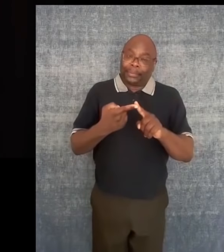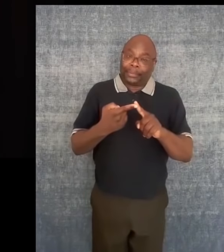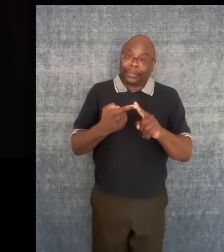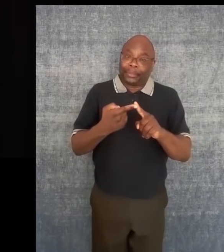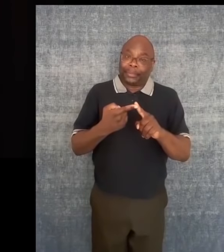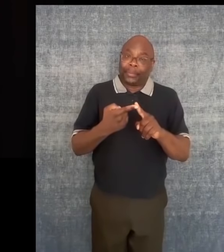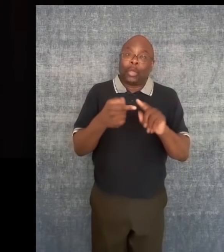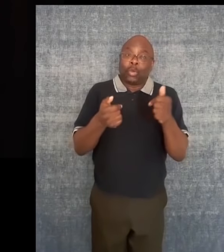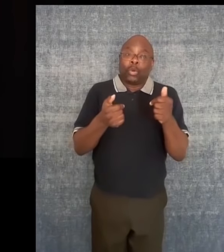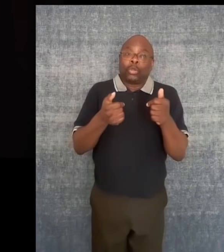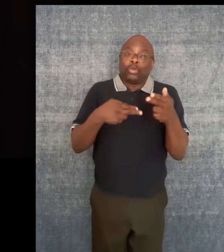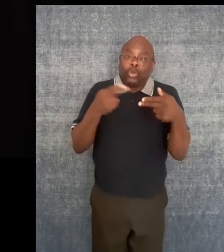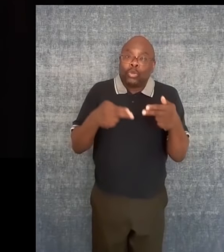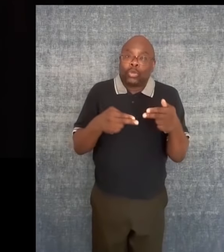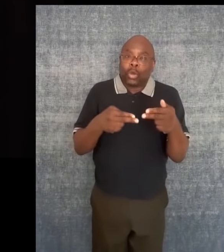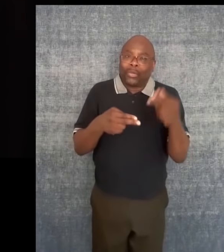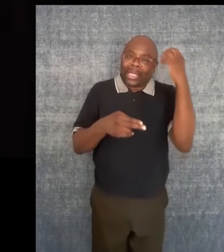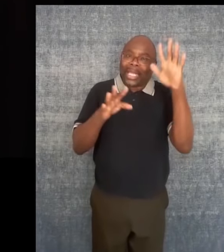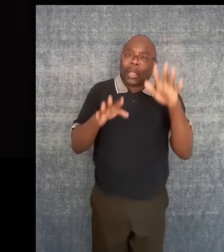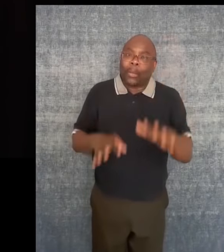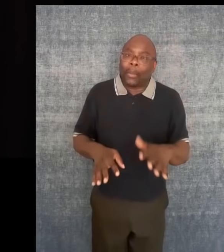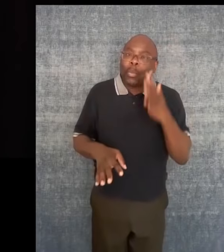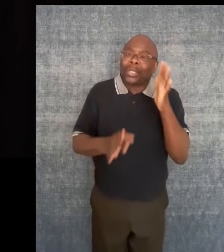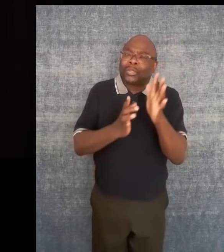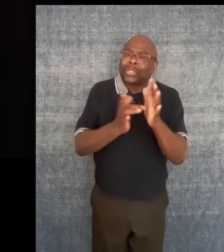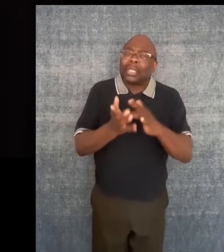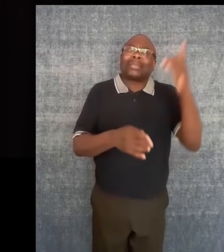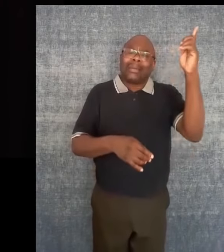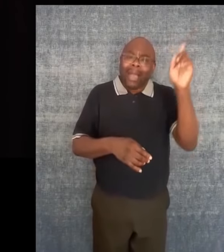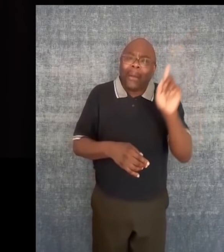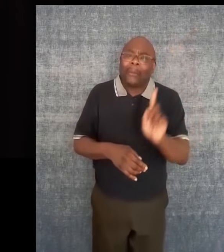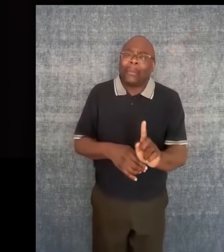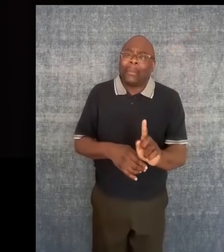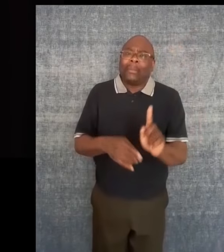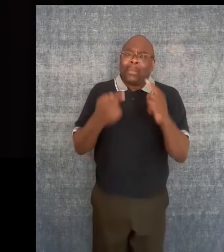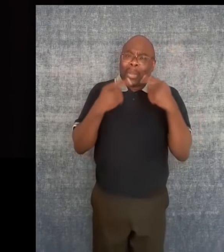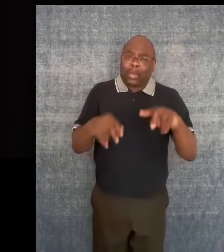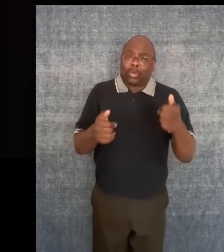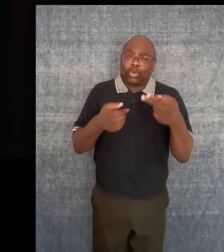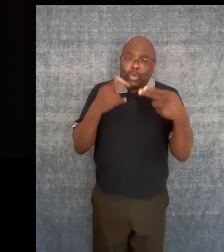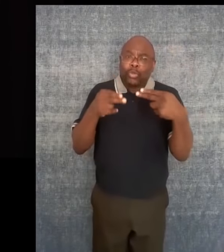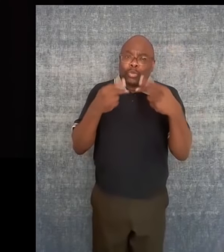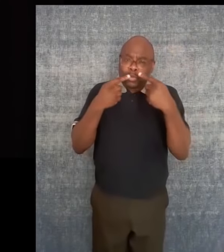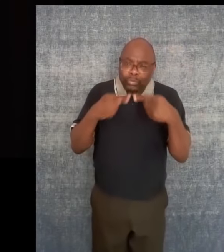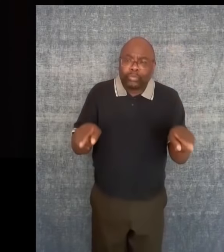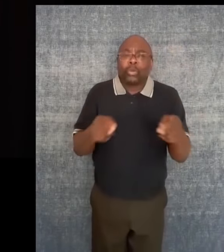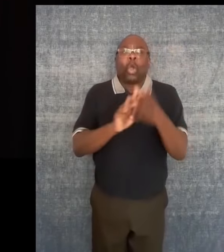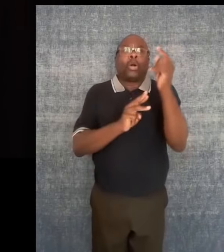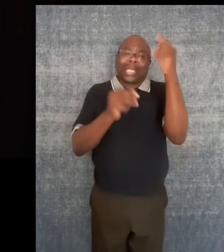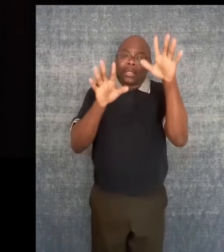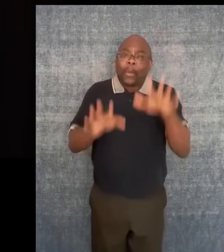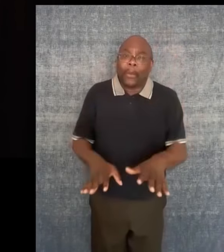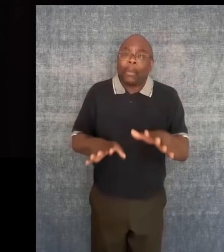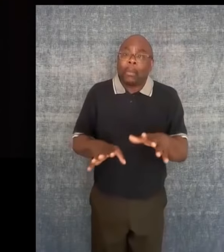brings the good news of the kingdom. When Jesus came, he came proclaiming good news that God's